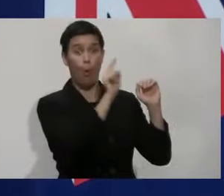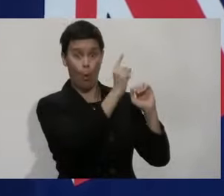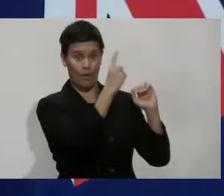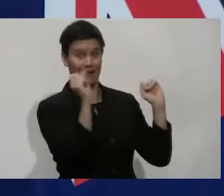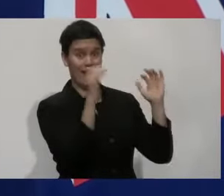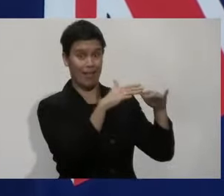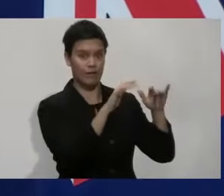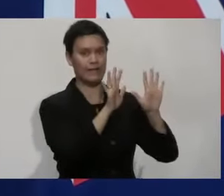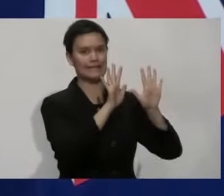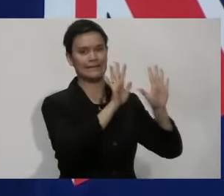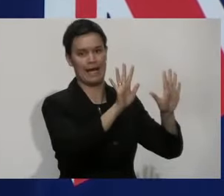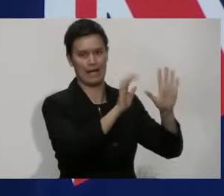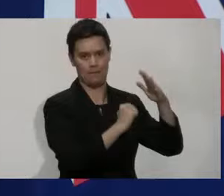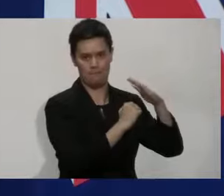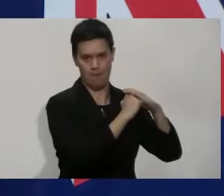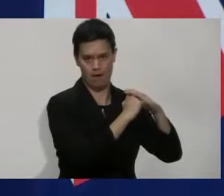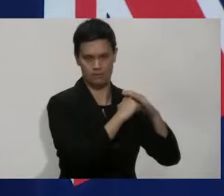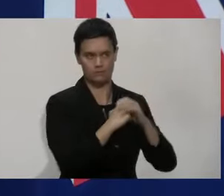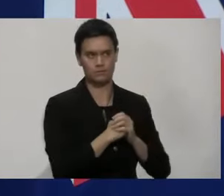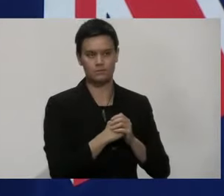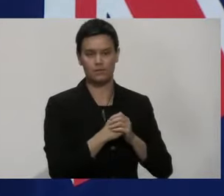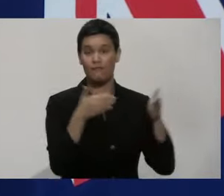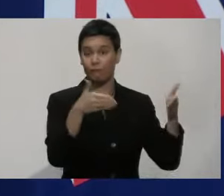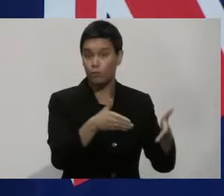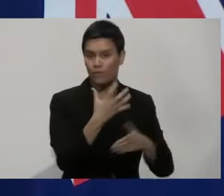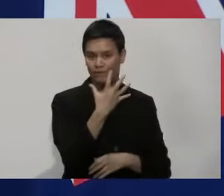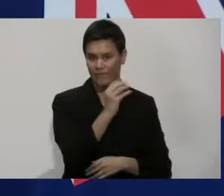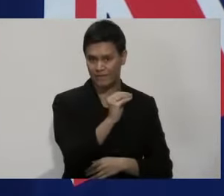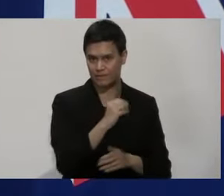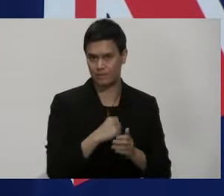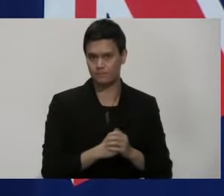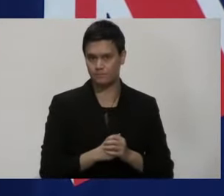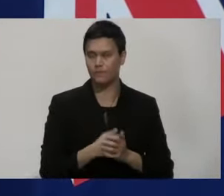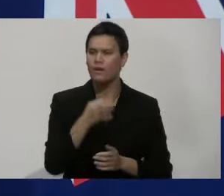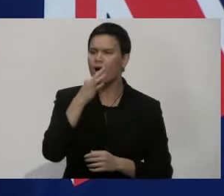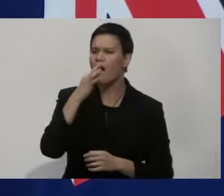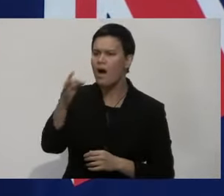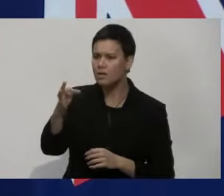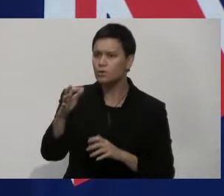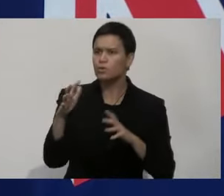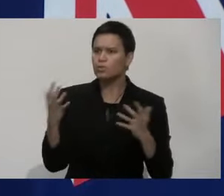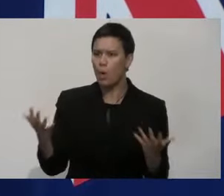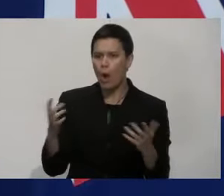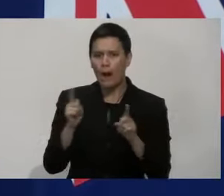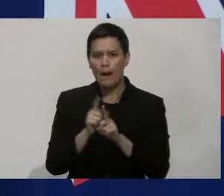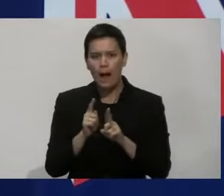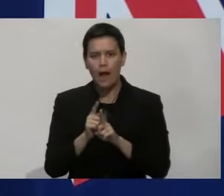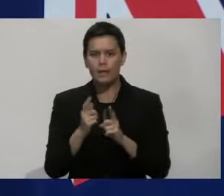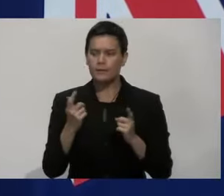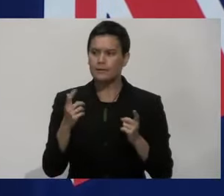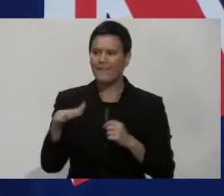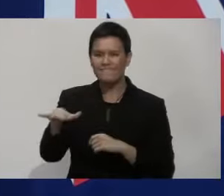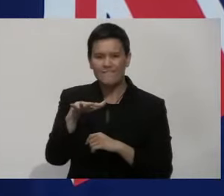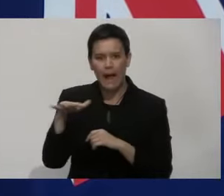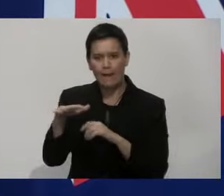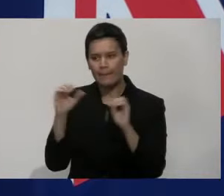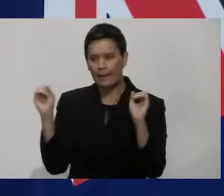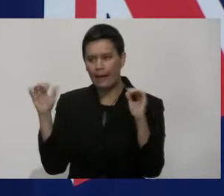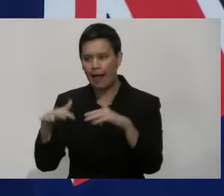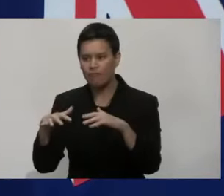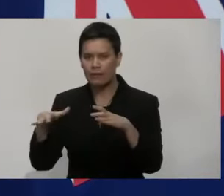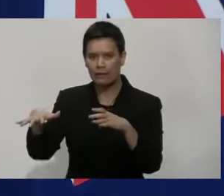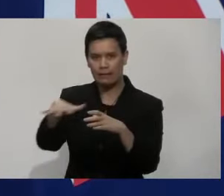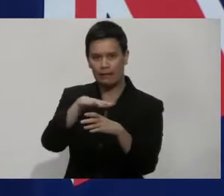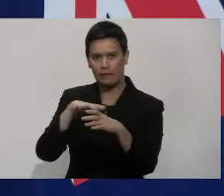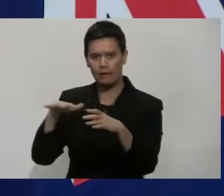Those mass gatherings, particularly around those sorts of very personal gatherings, do you see that as a key tool to pull